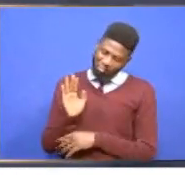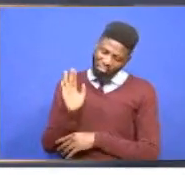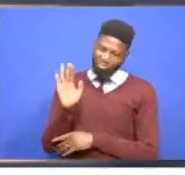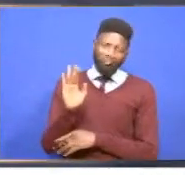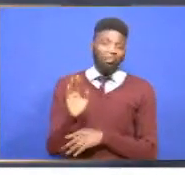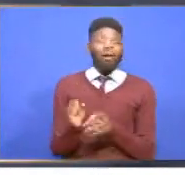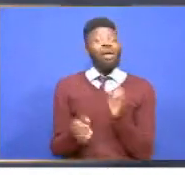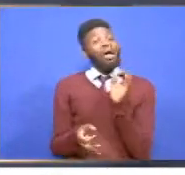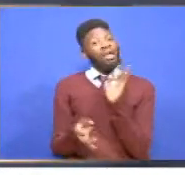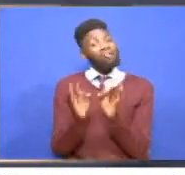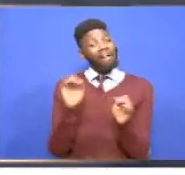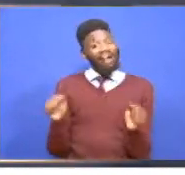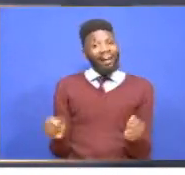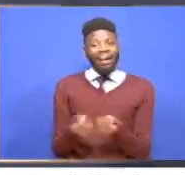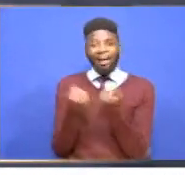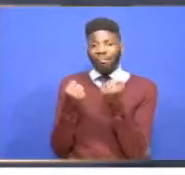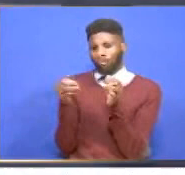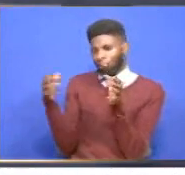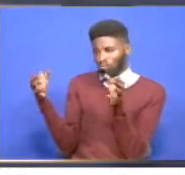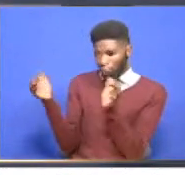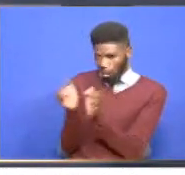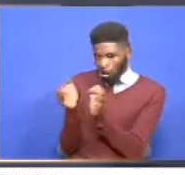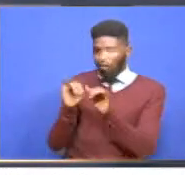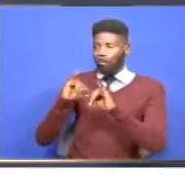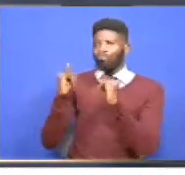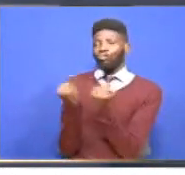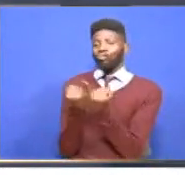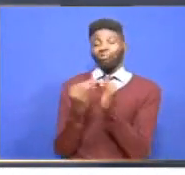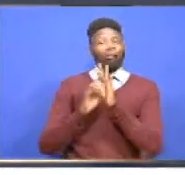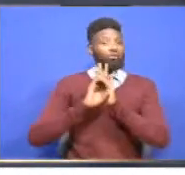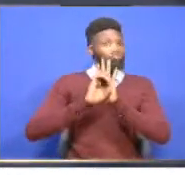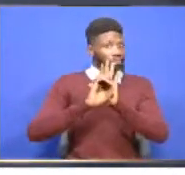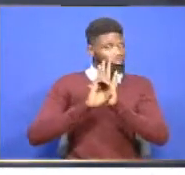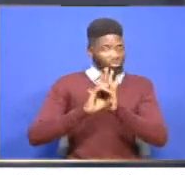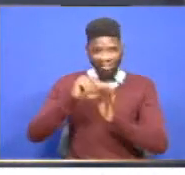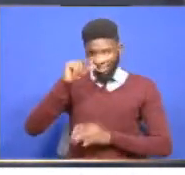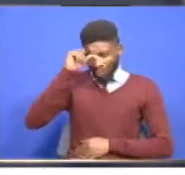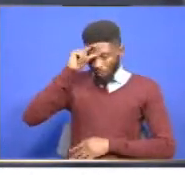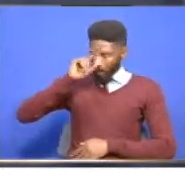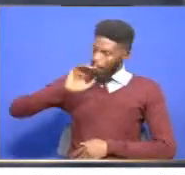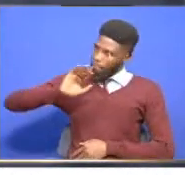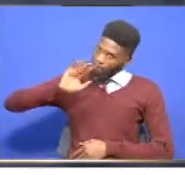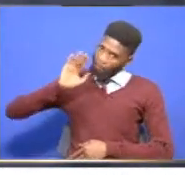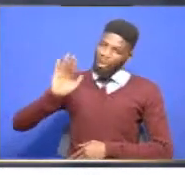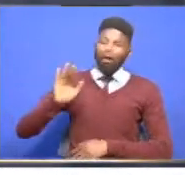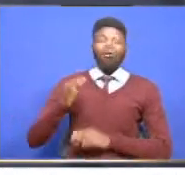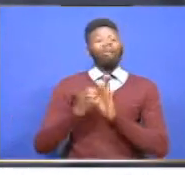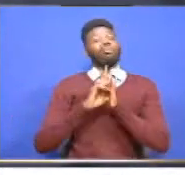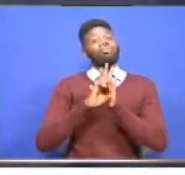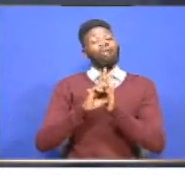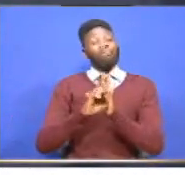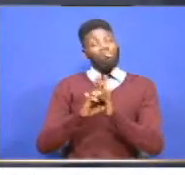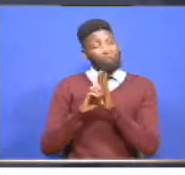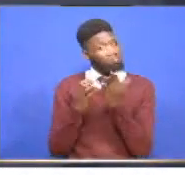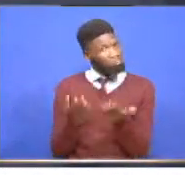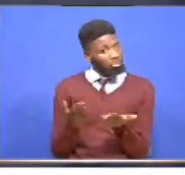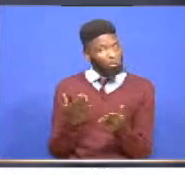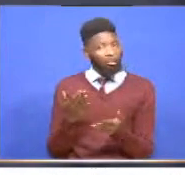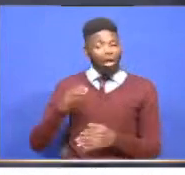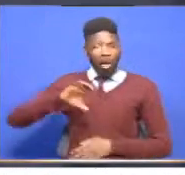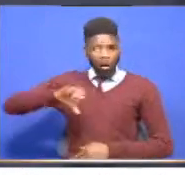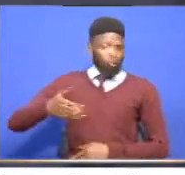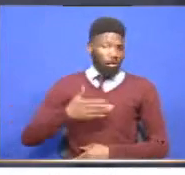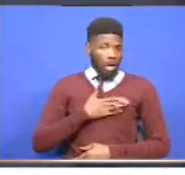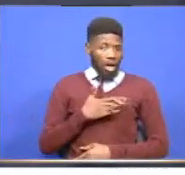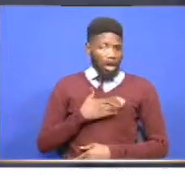if the smallest institutions of, for example, of the government, like this, like our county, do